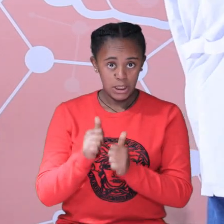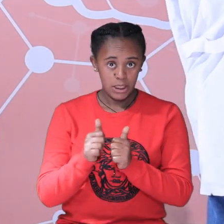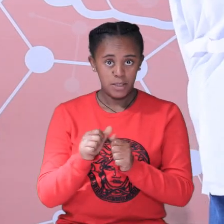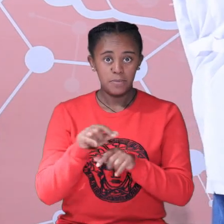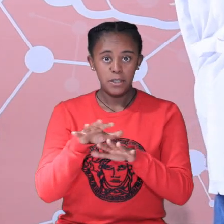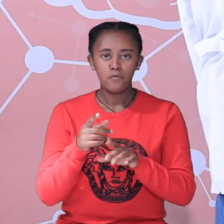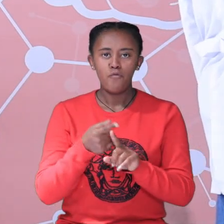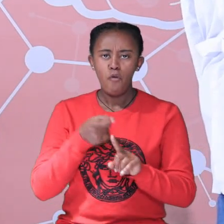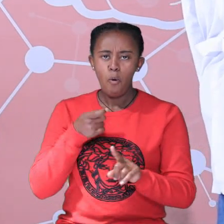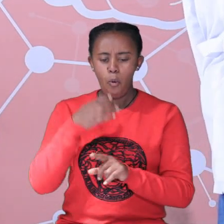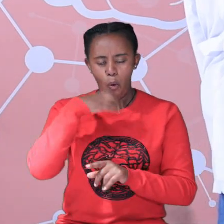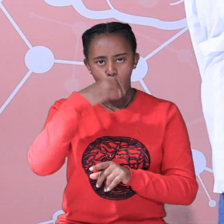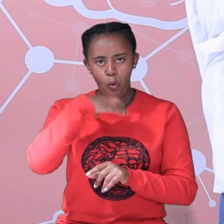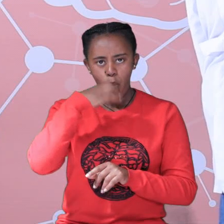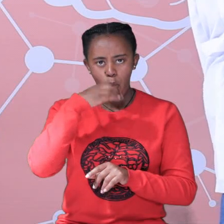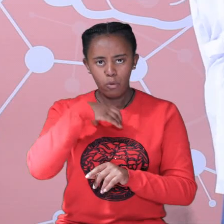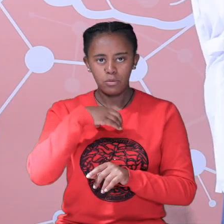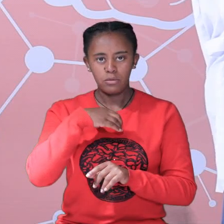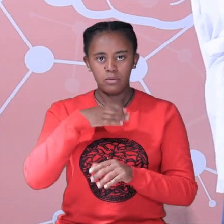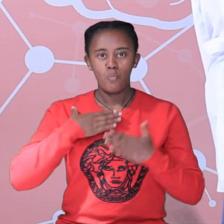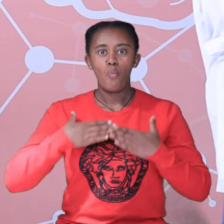a hot body.